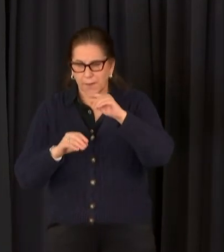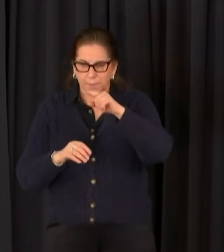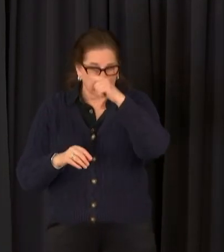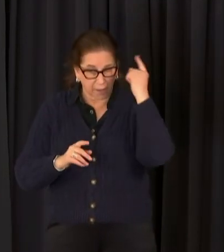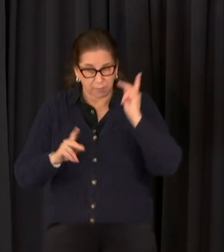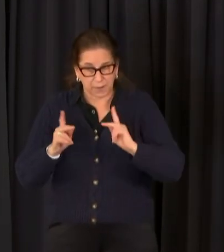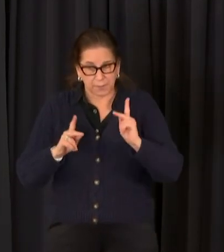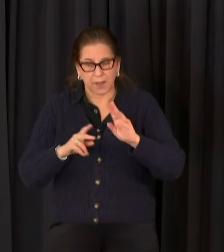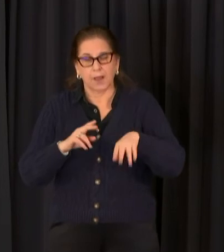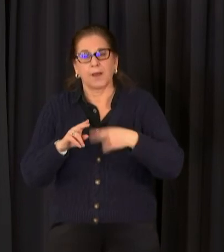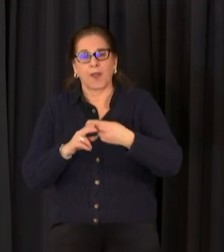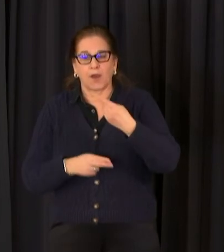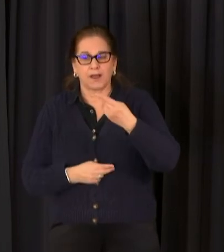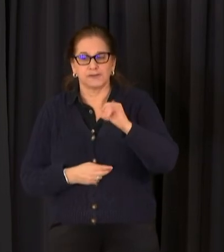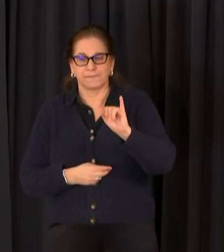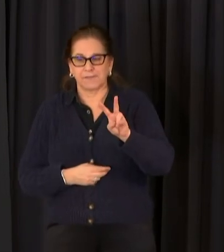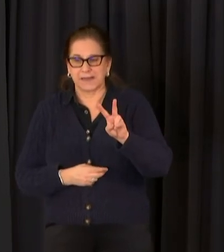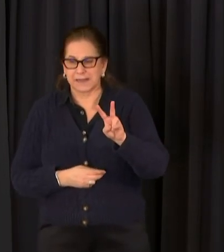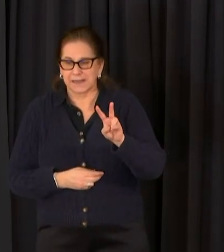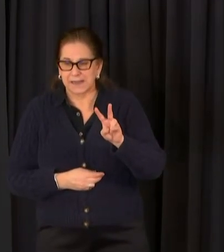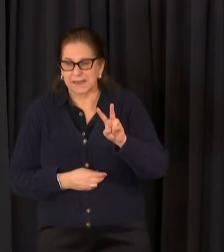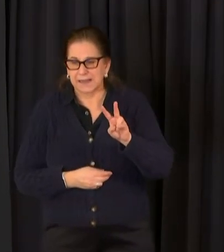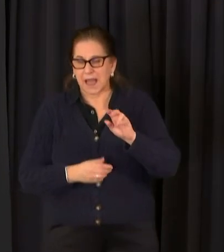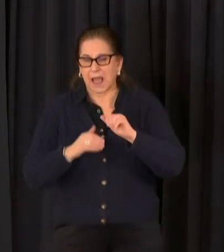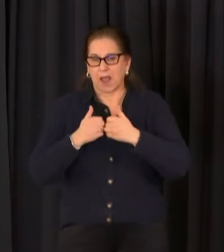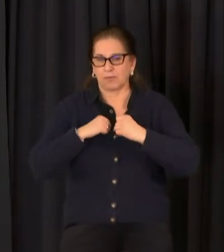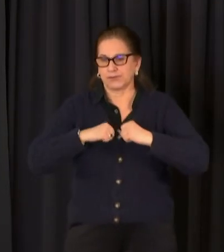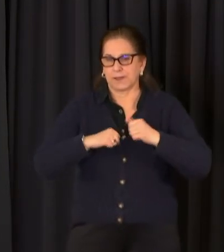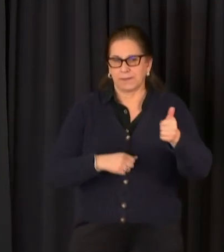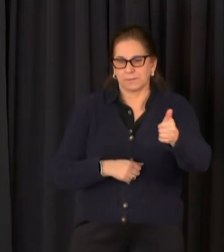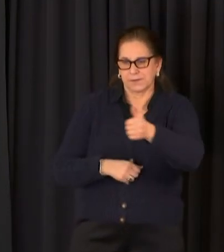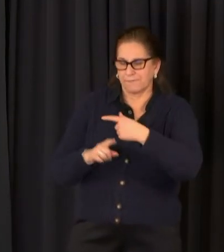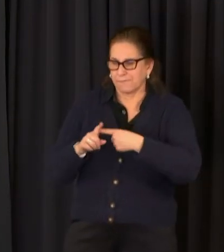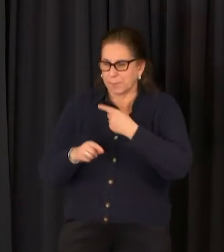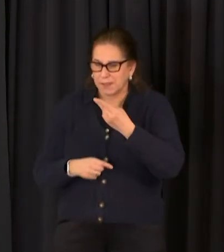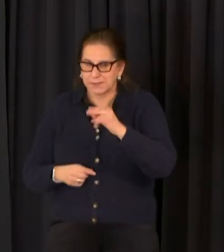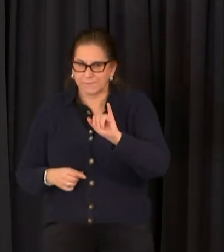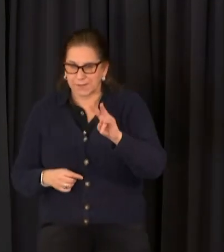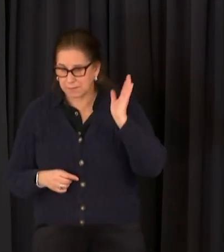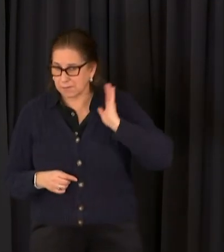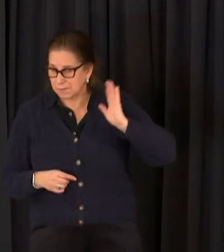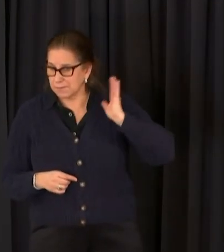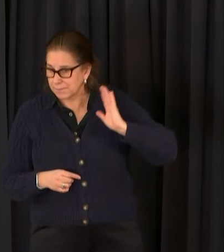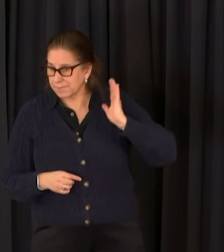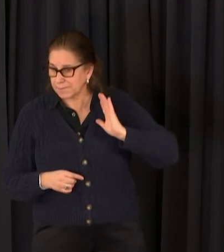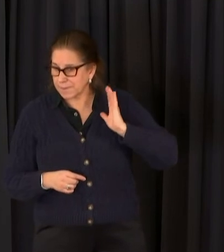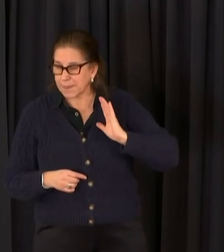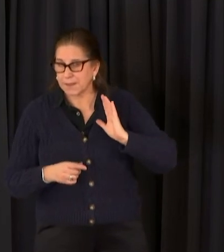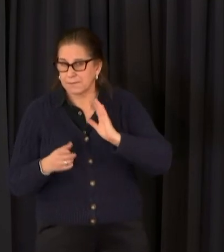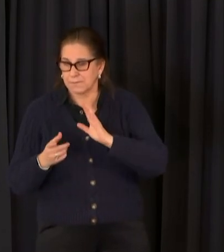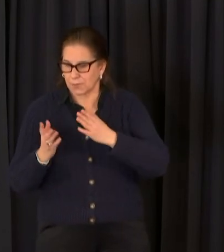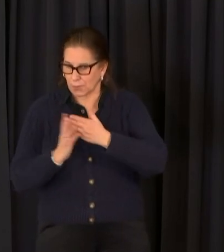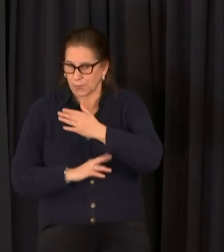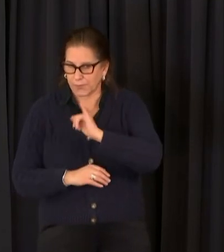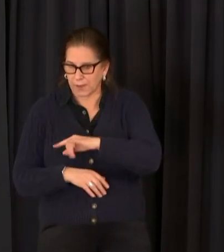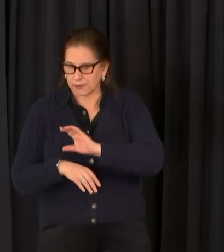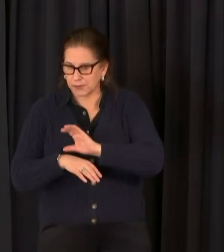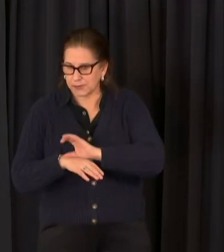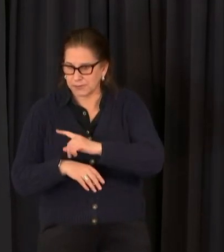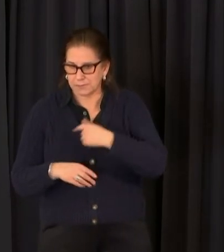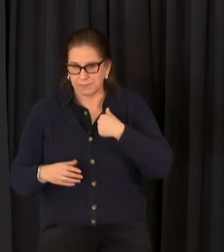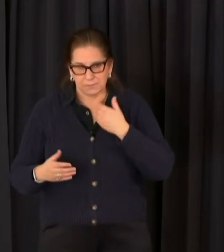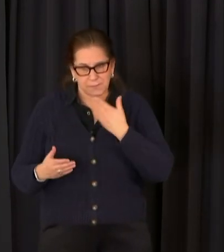risk of HIV, how HIV prevention was very important and continues to be a part of that movement in the